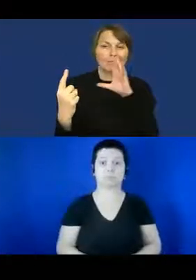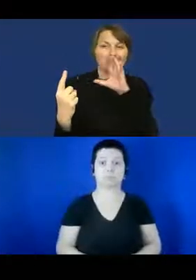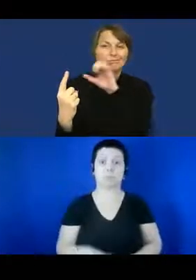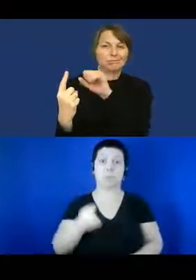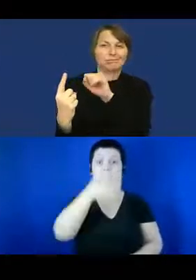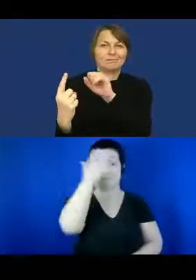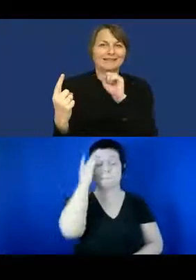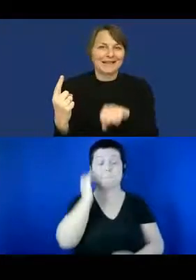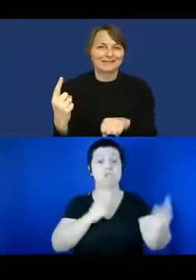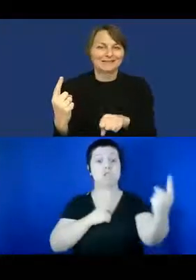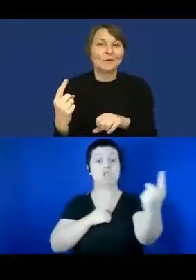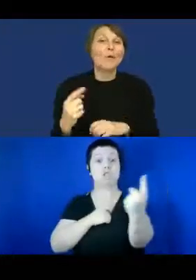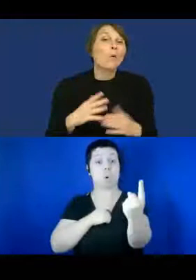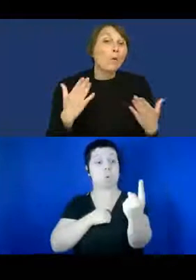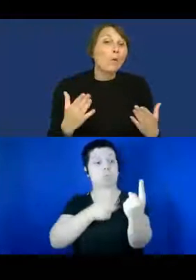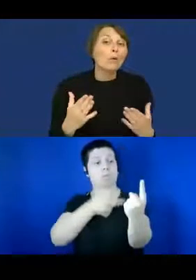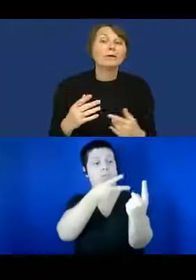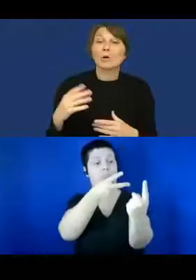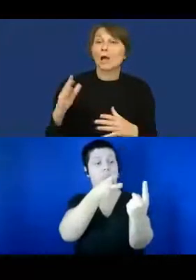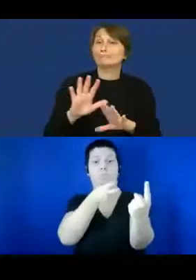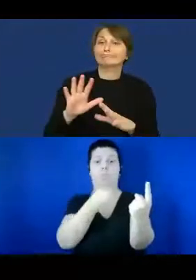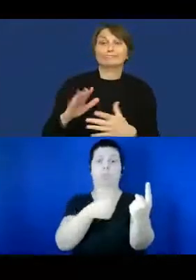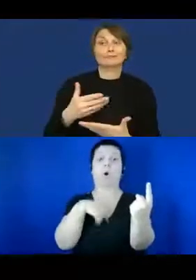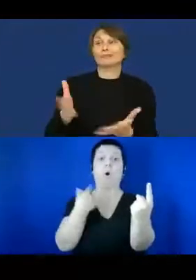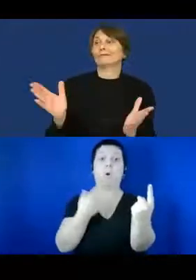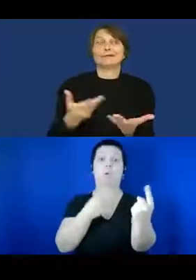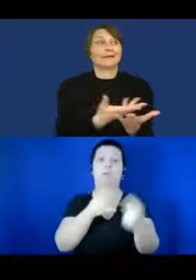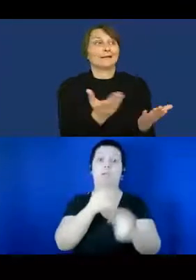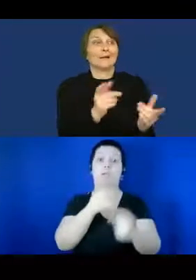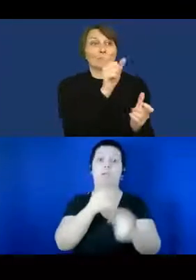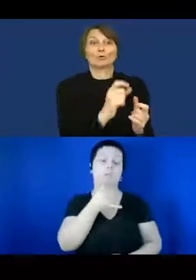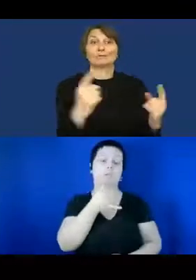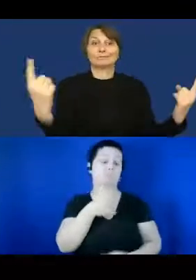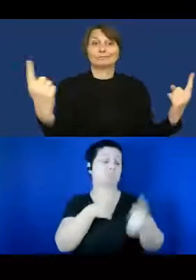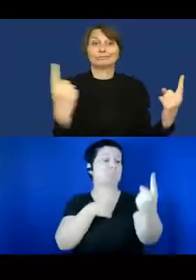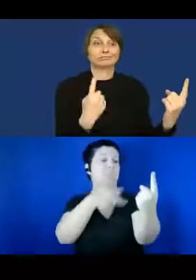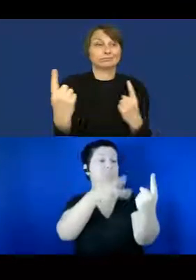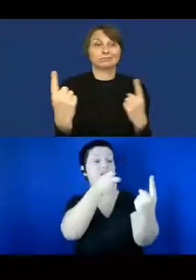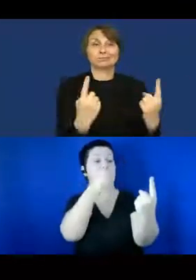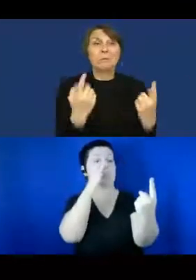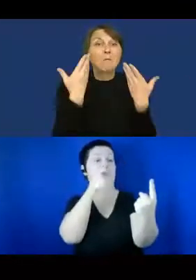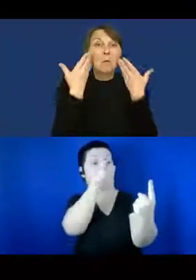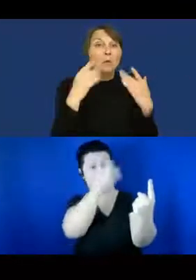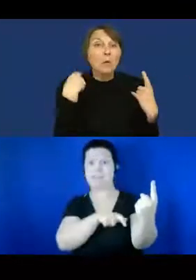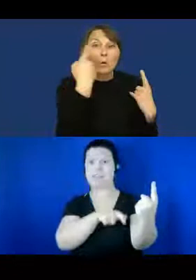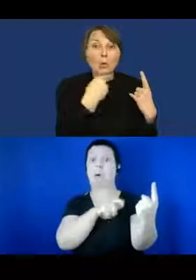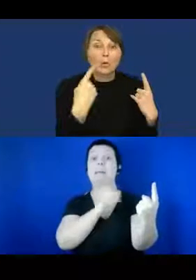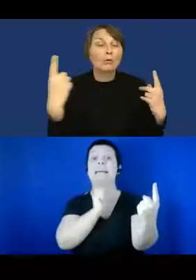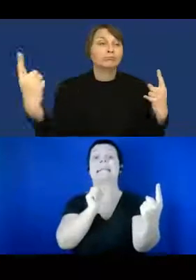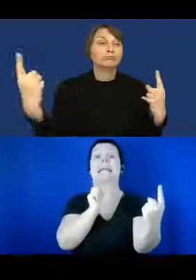and you can recognize when a particular person is there. So it may be the case, okay, there's an unknown person here. The system knows it's a person, but they don't know who it